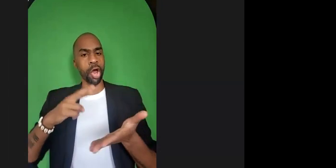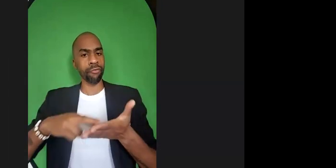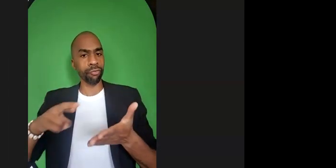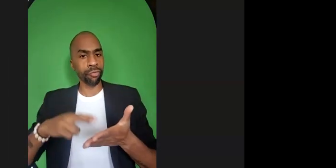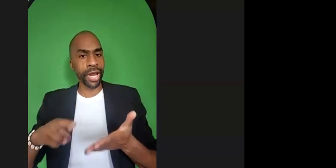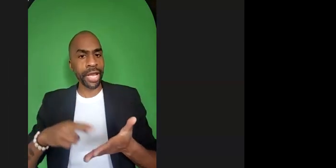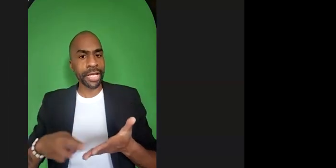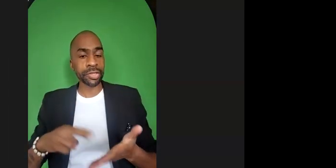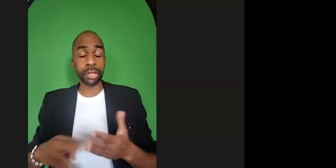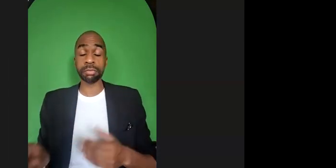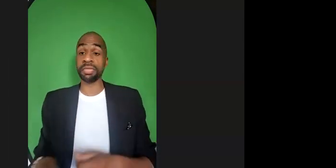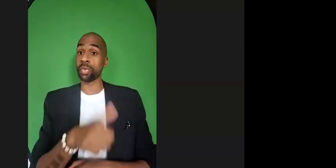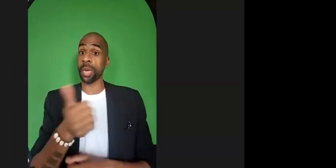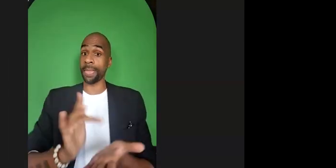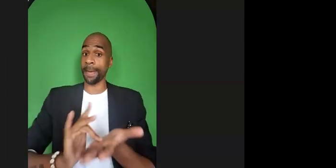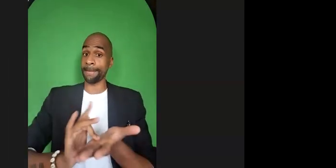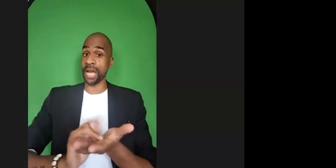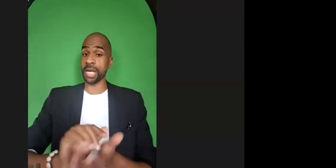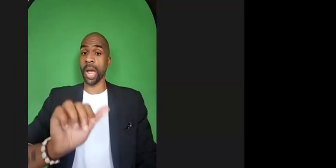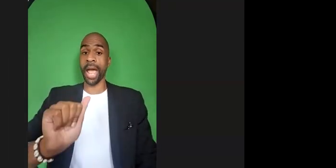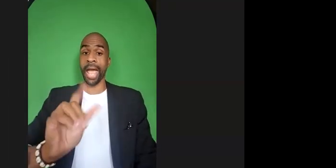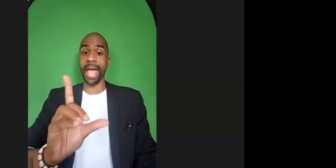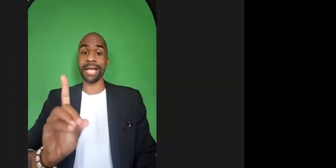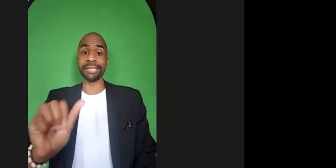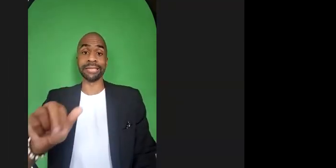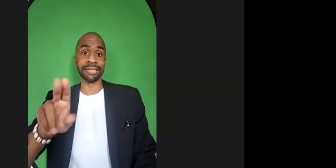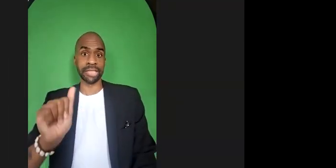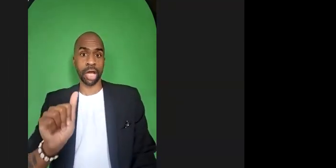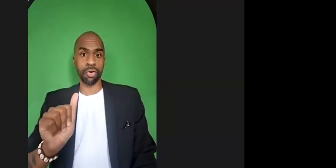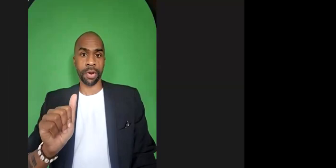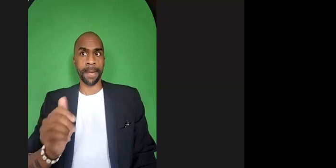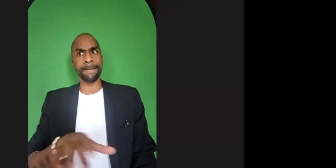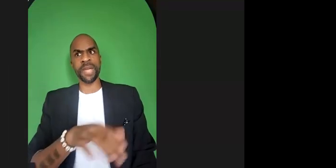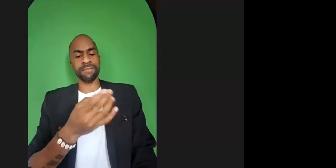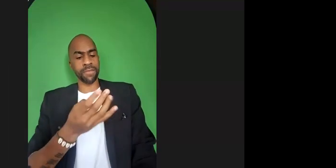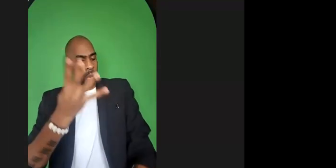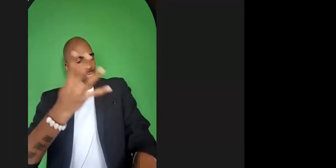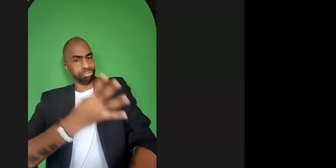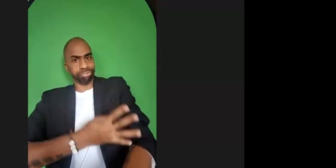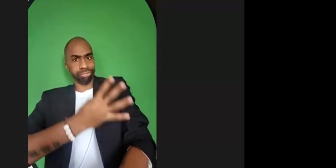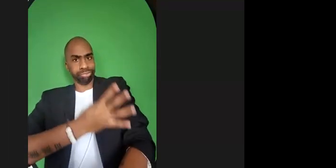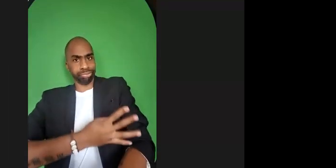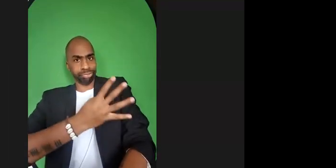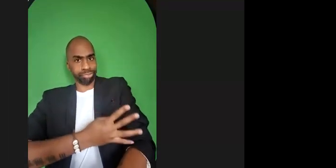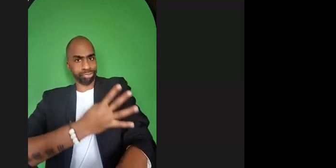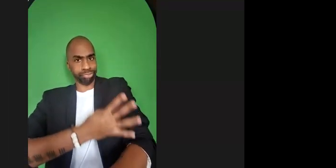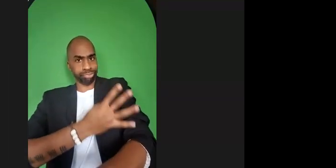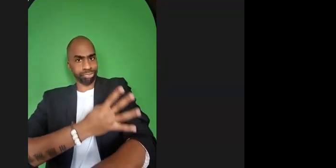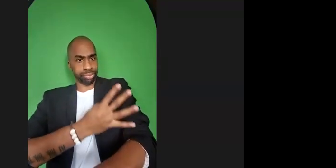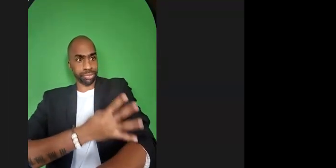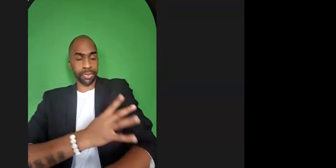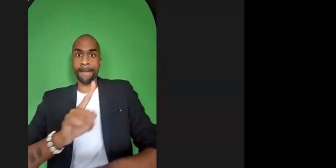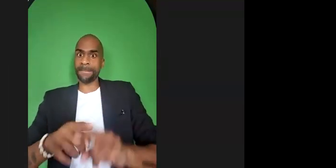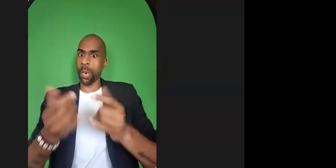called Edaravone that was initially available just IV, now also available in an oral form, and another medication